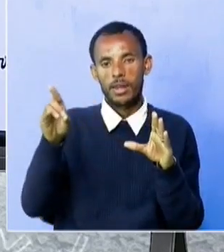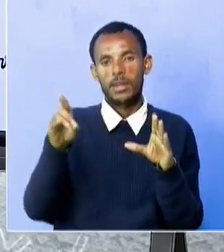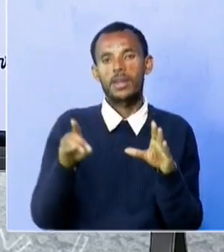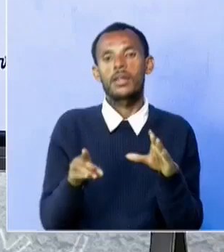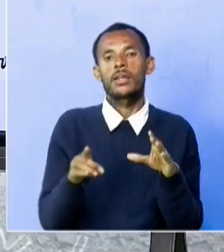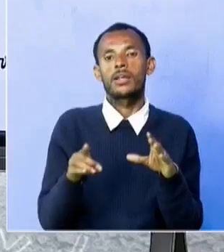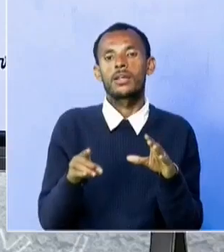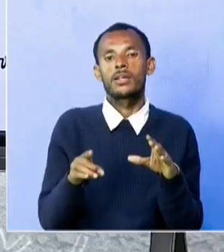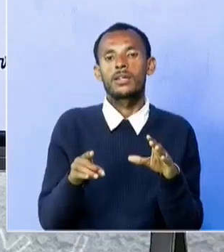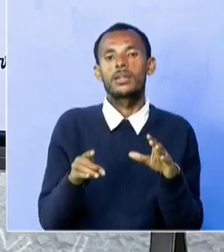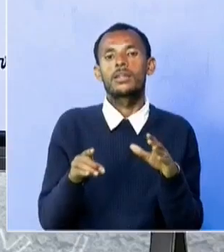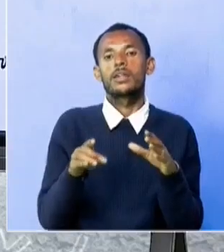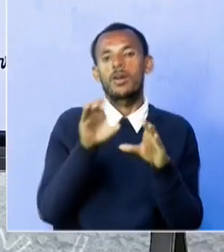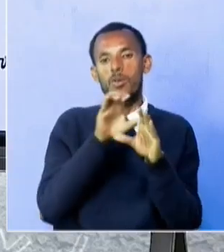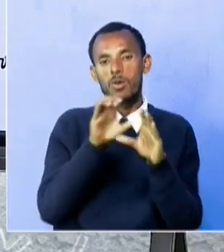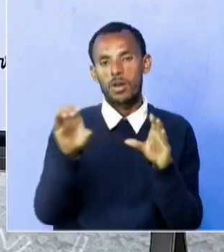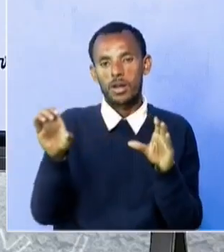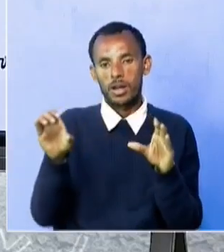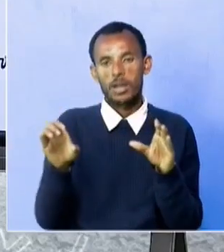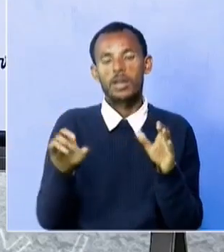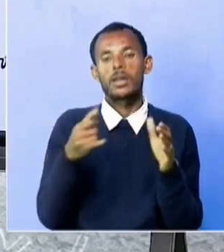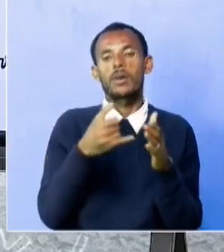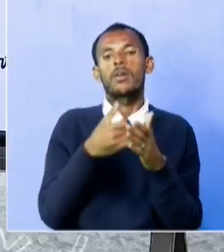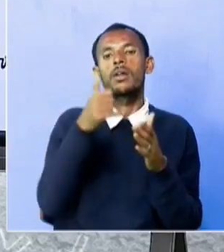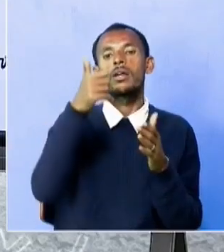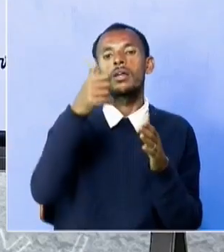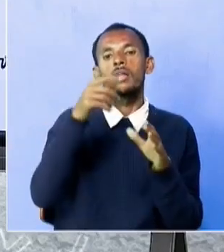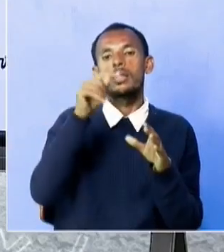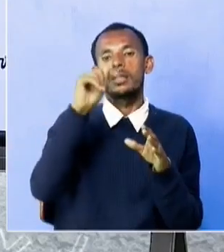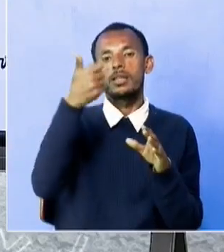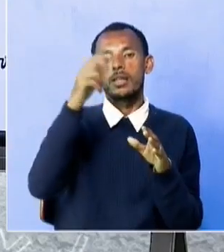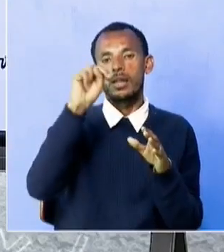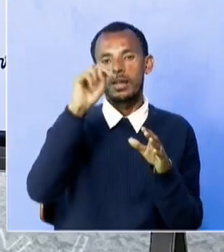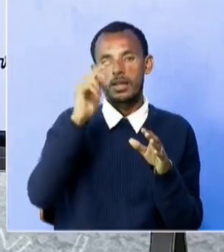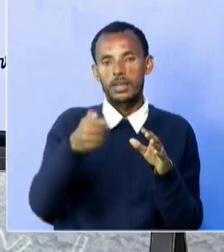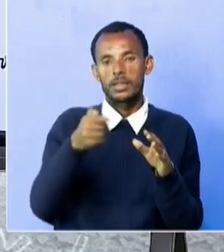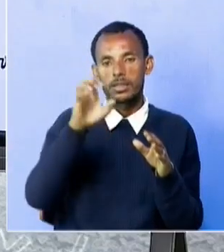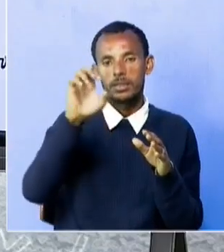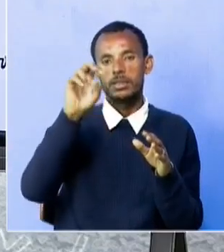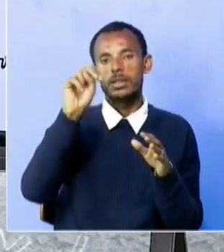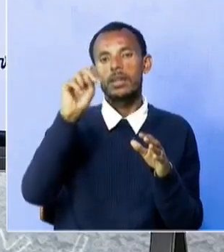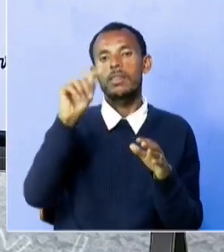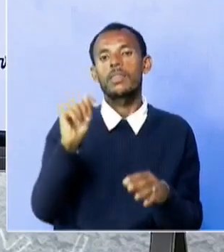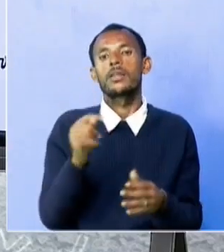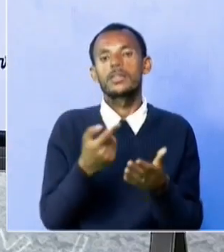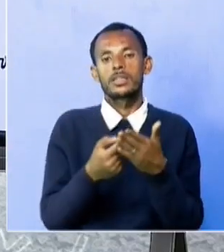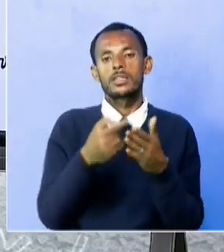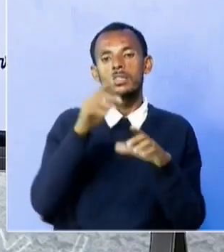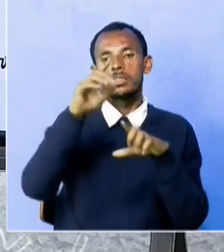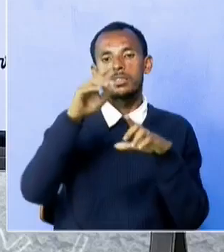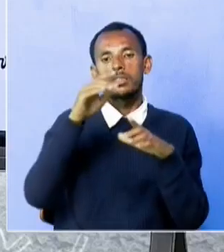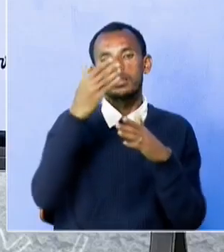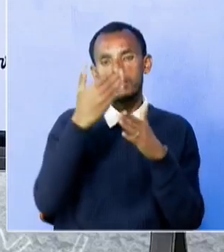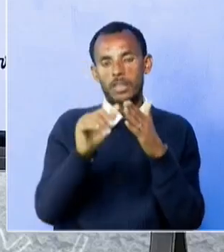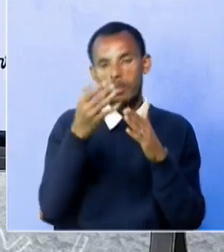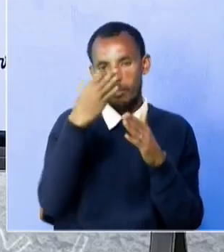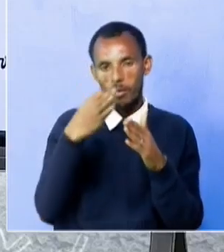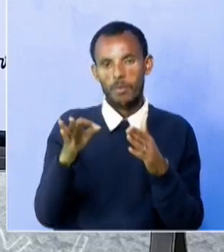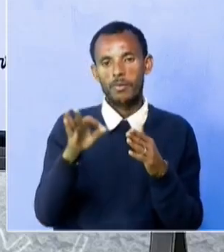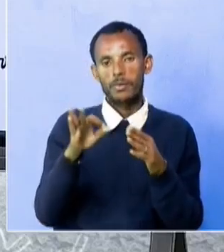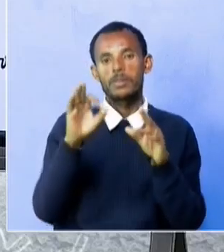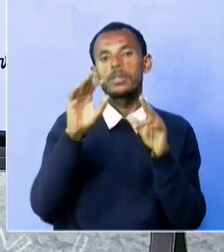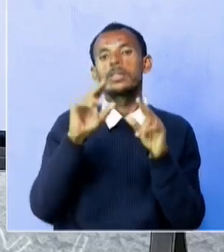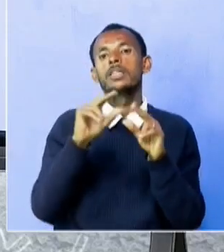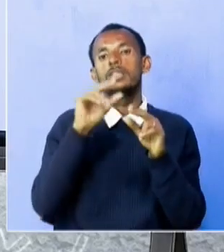or a chord, or a tangent, okay? So these are some of the terminologies that we have. Now let's